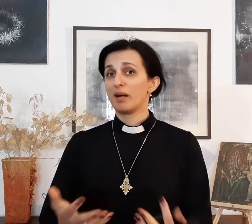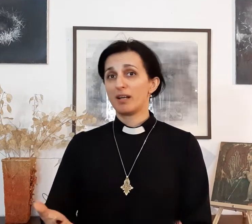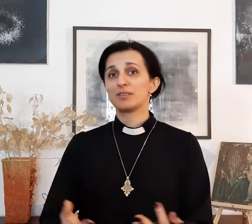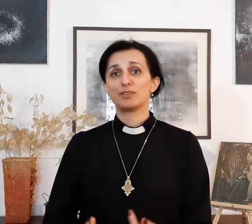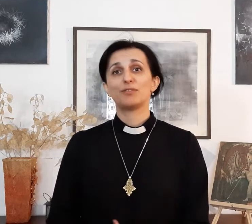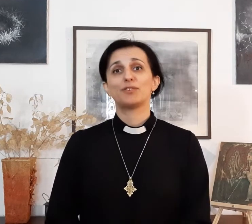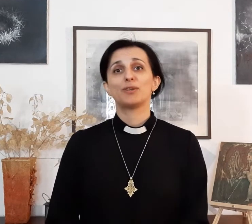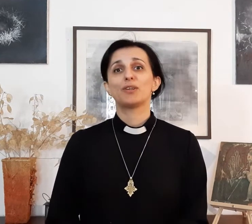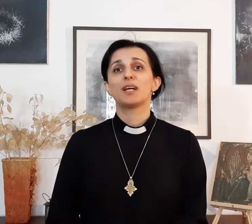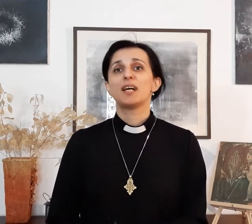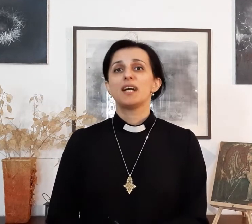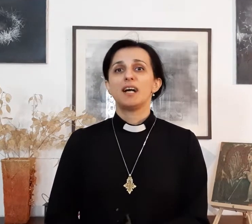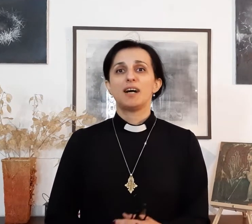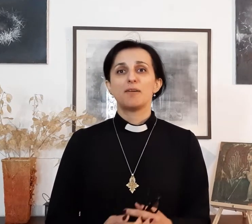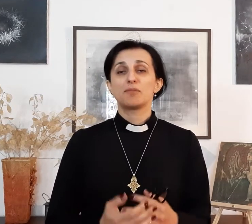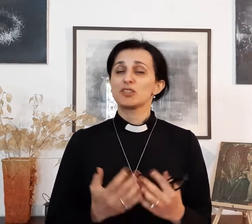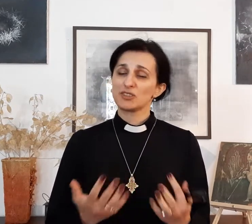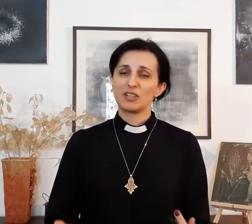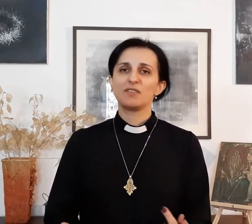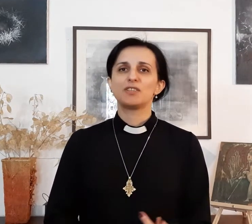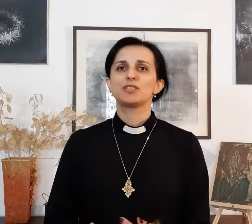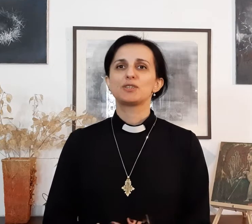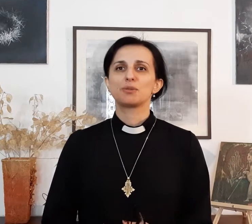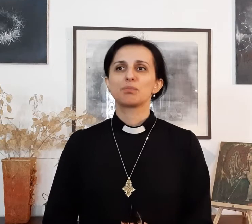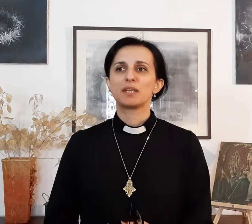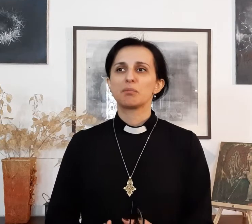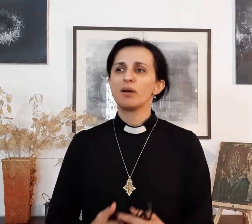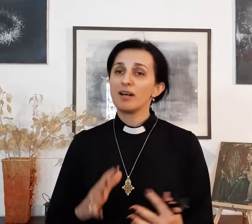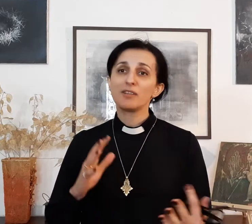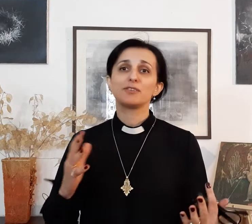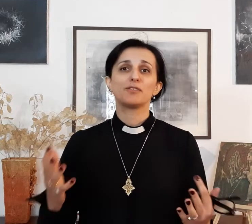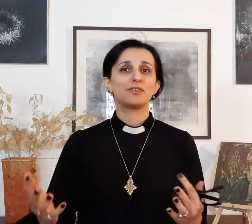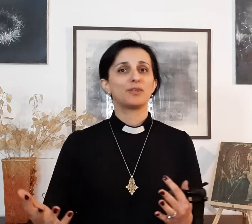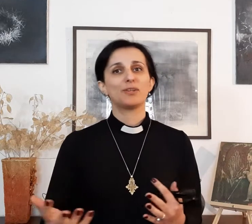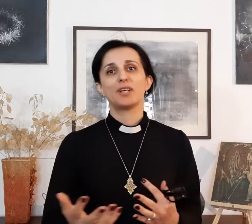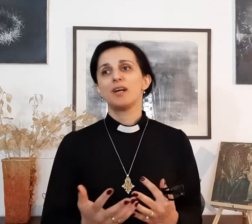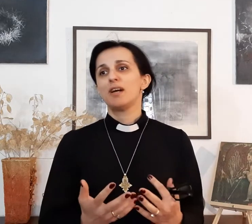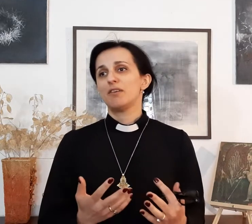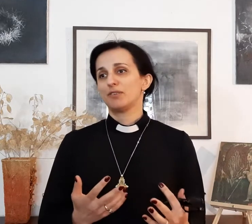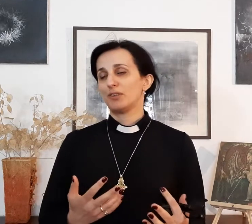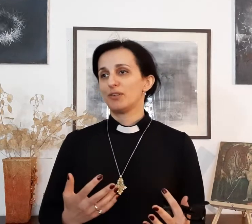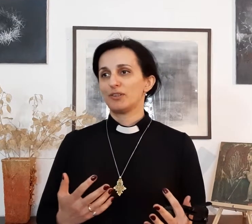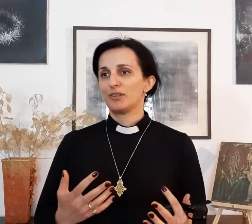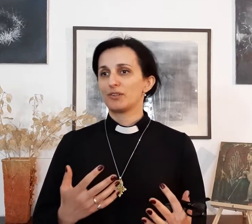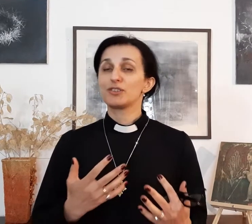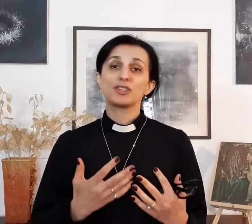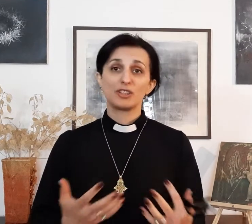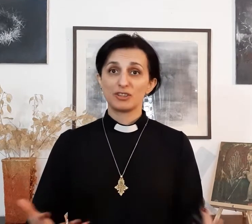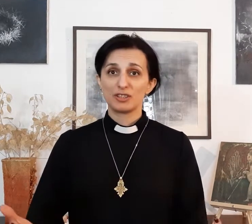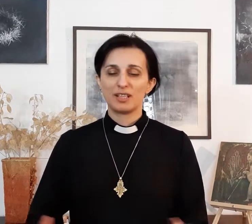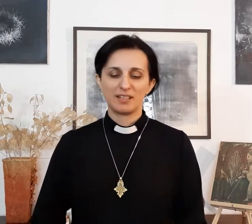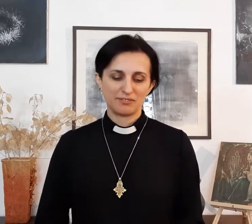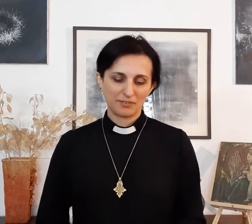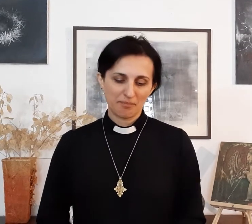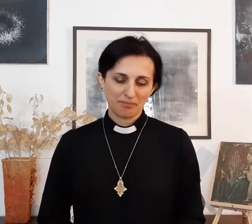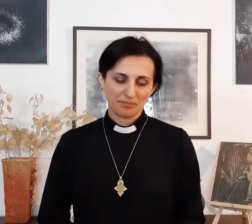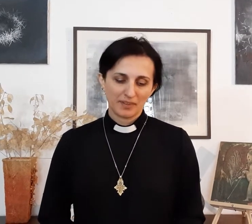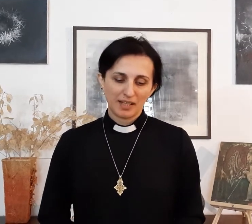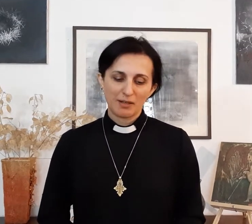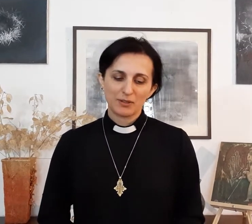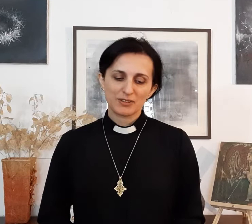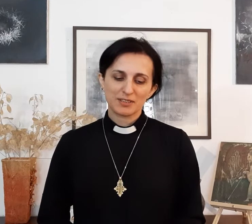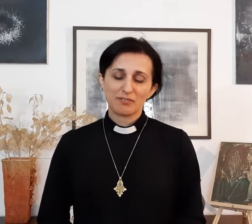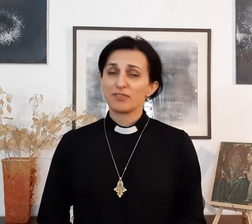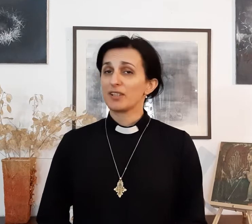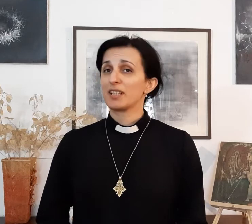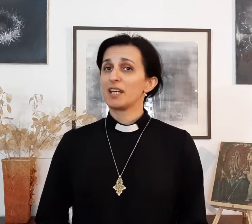be part of your service, to be part of your church life.